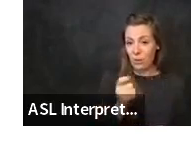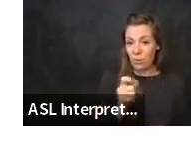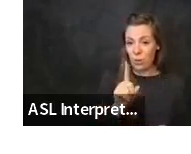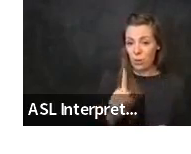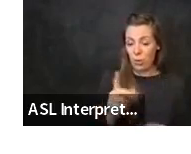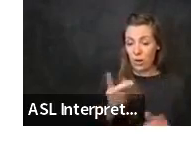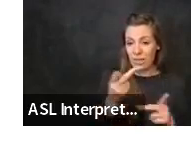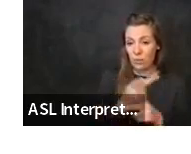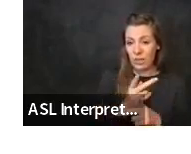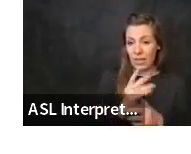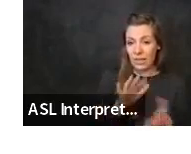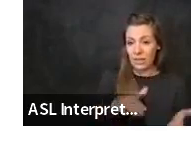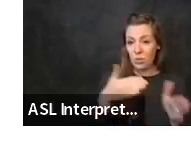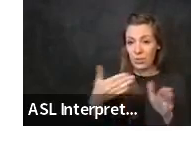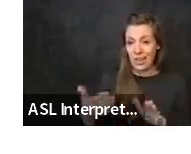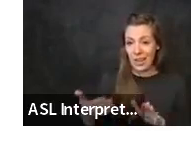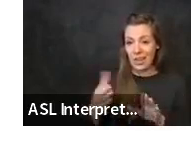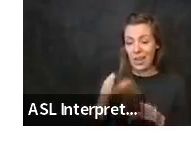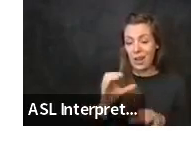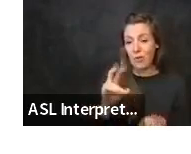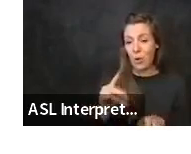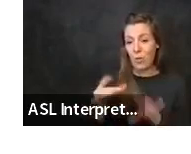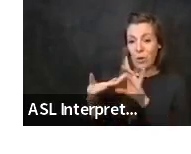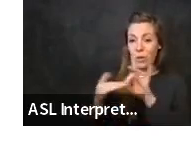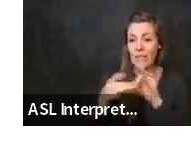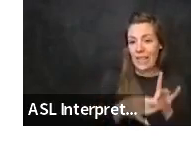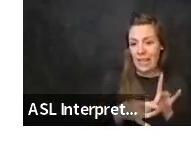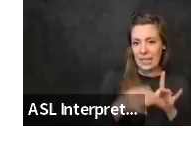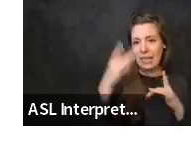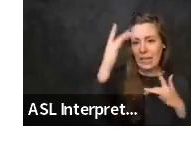to die of COVID-19 related illnesses.